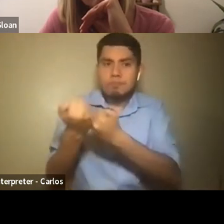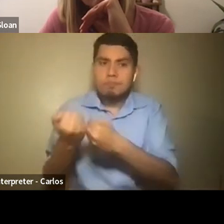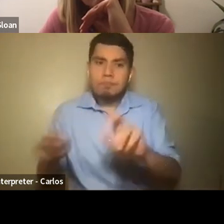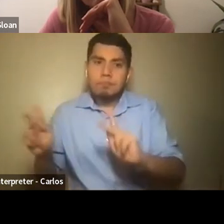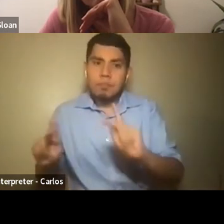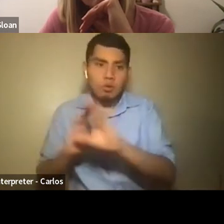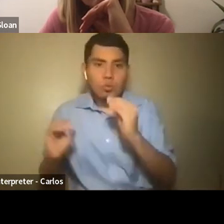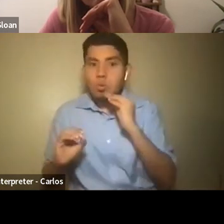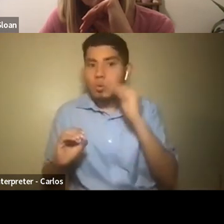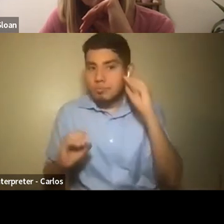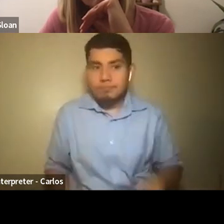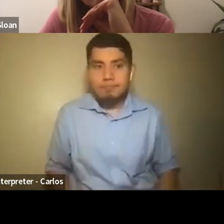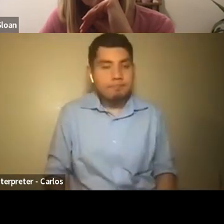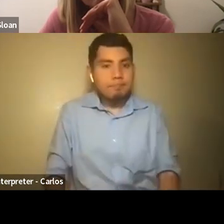Thank you.